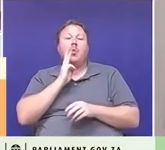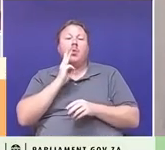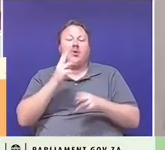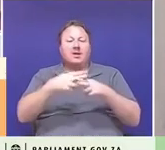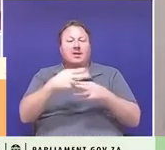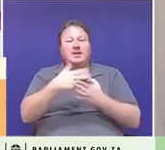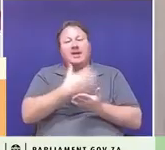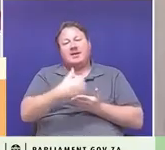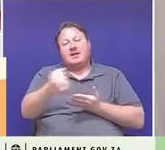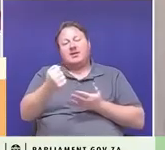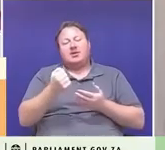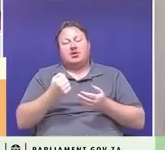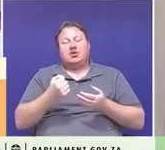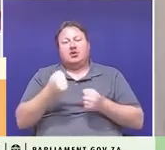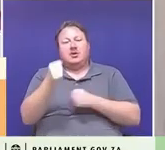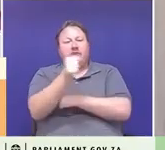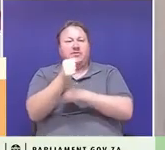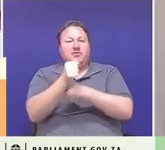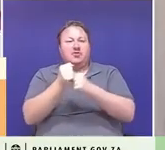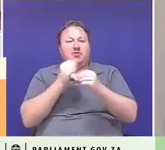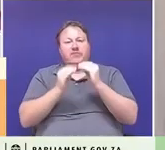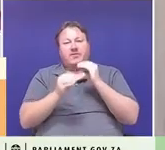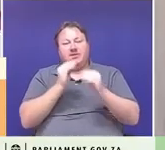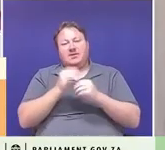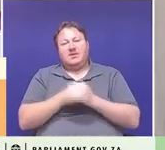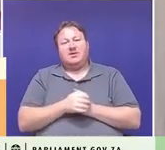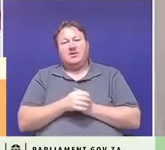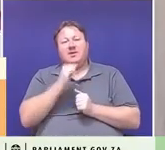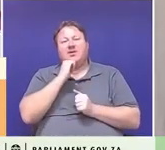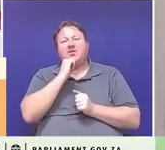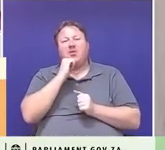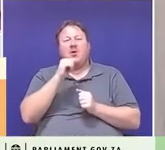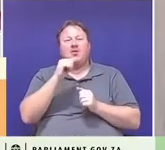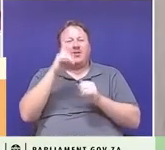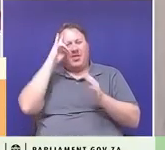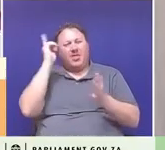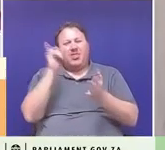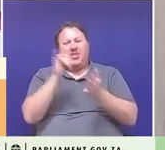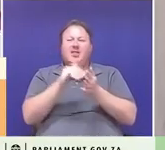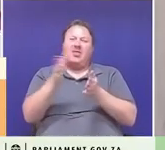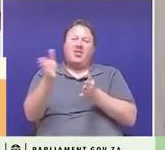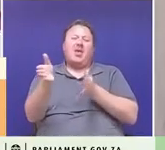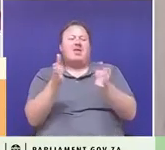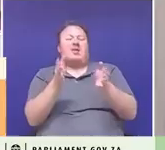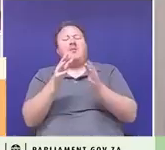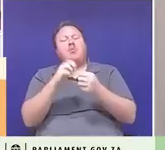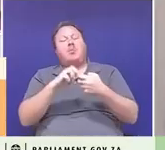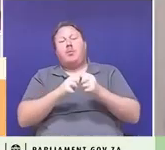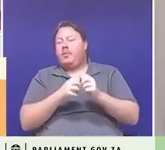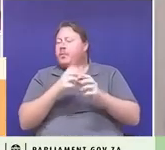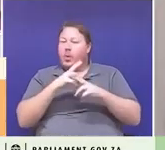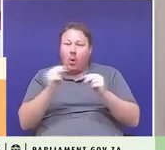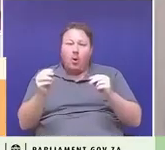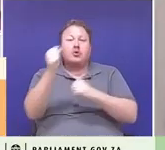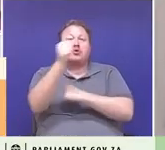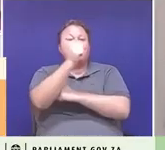alone. This is not a marginal problem, it is a structural crisis.